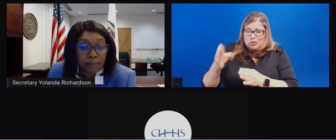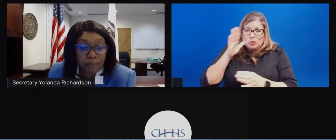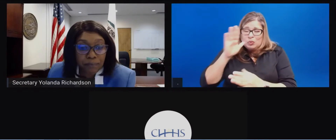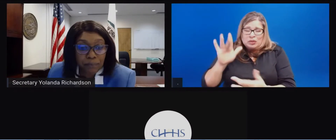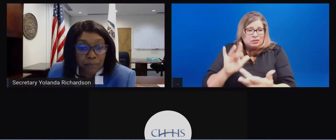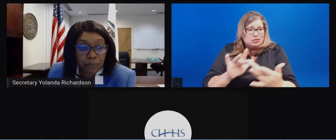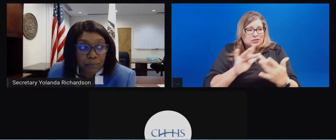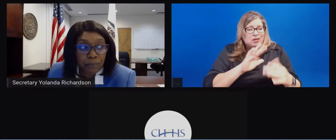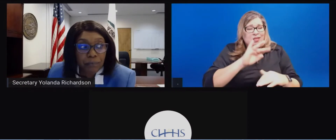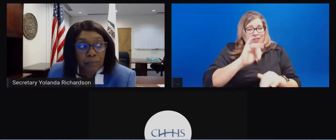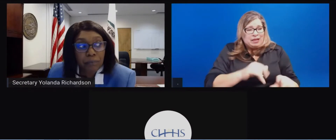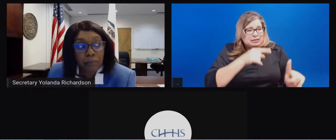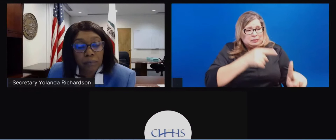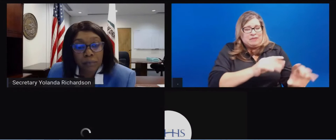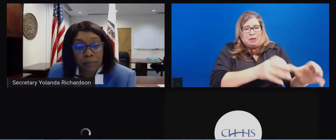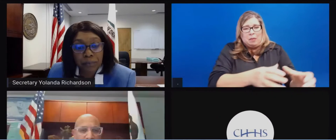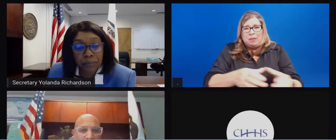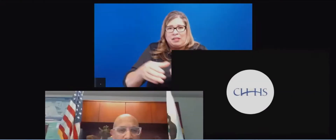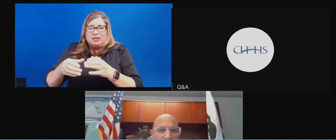target.